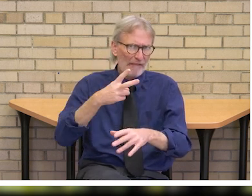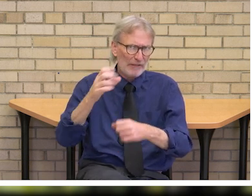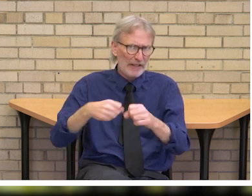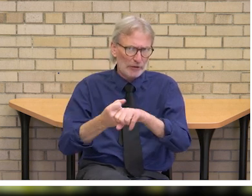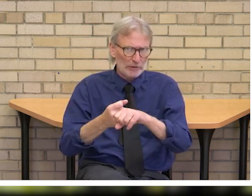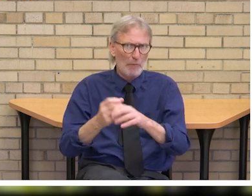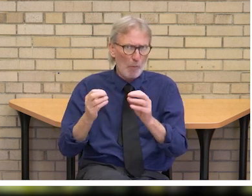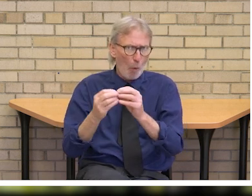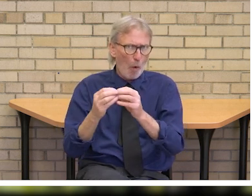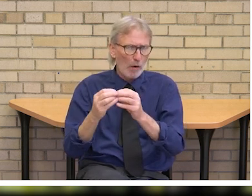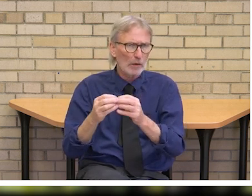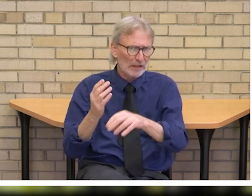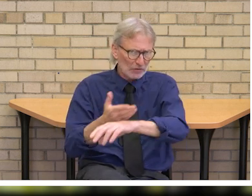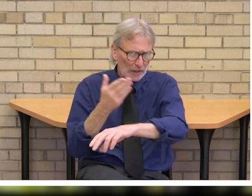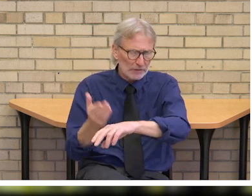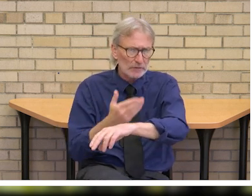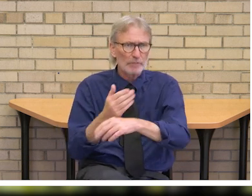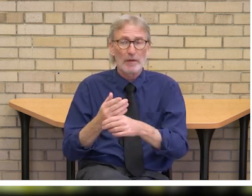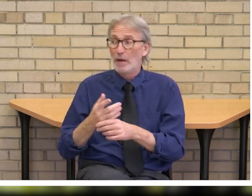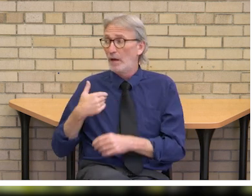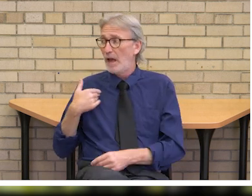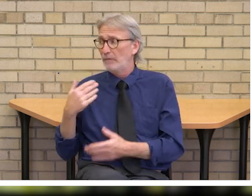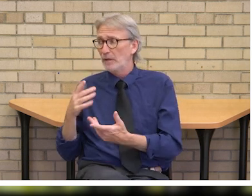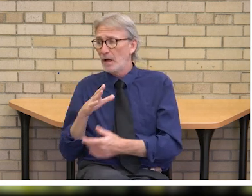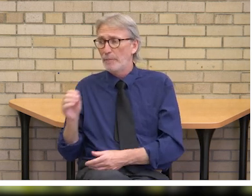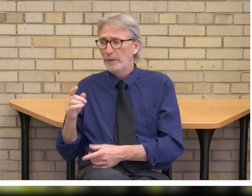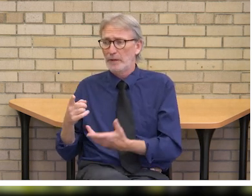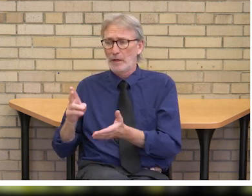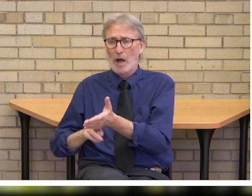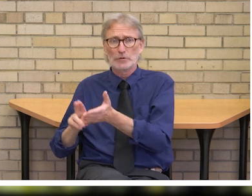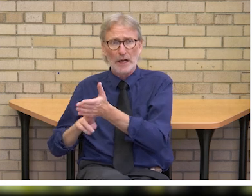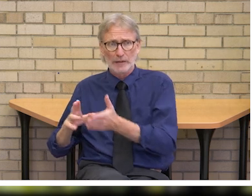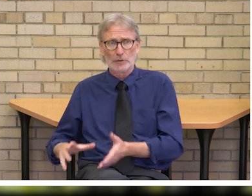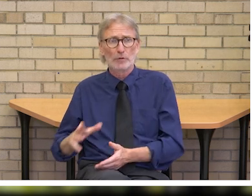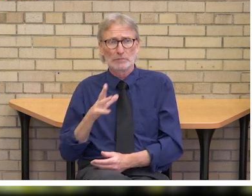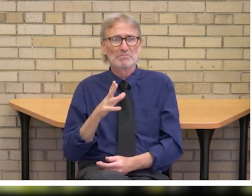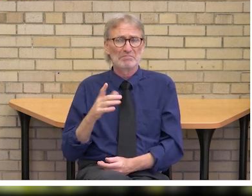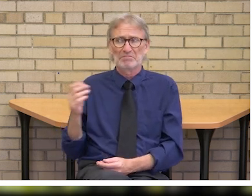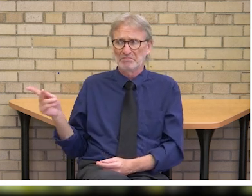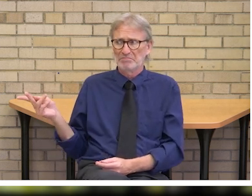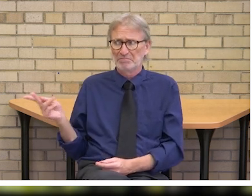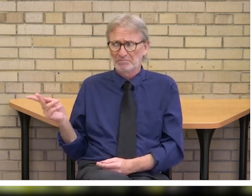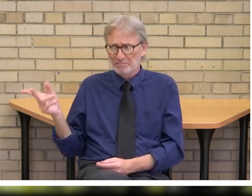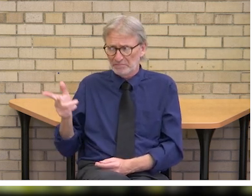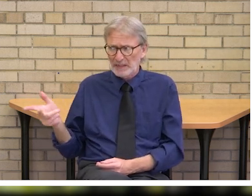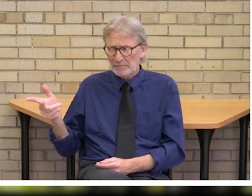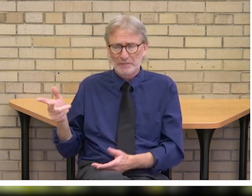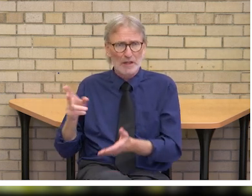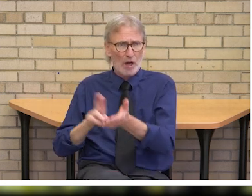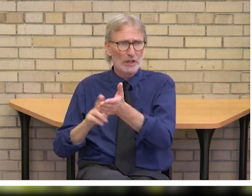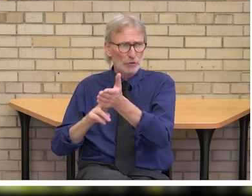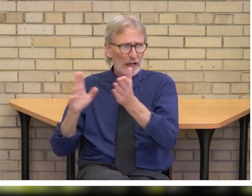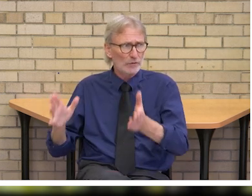The contractor and subcontractors have been working on